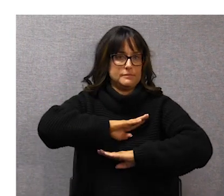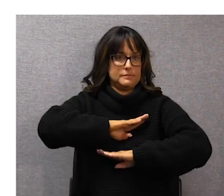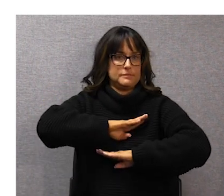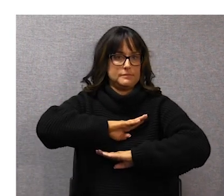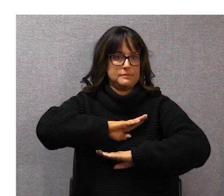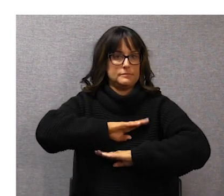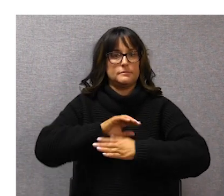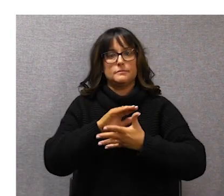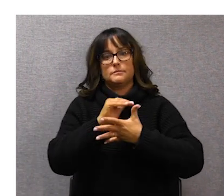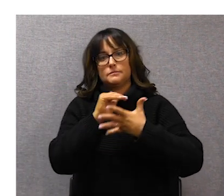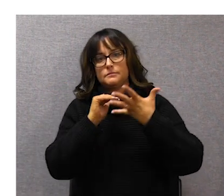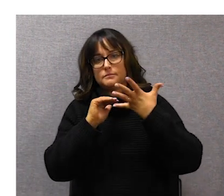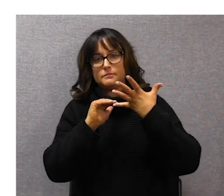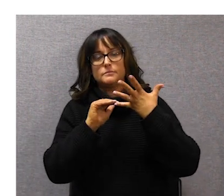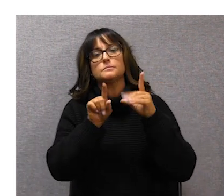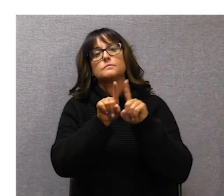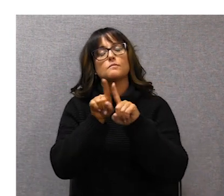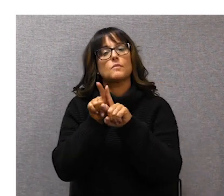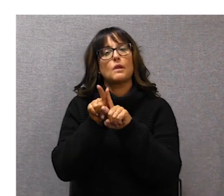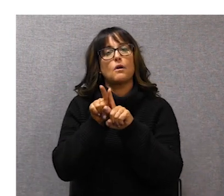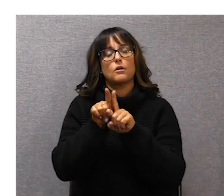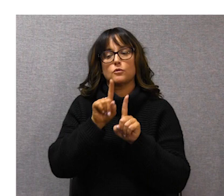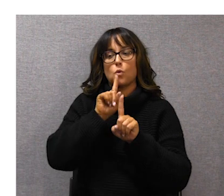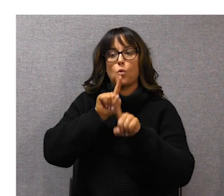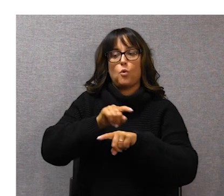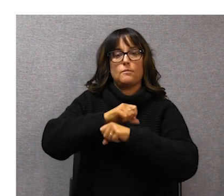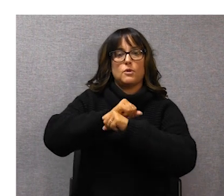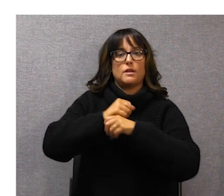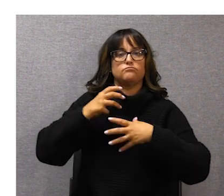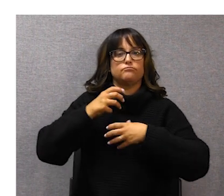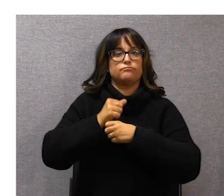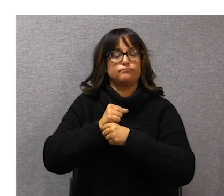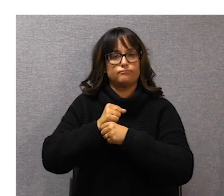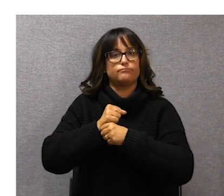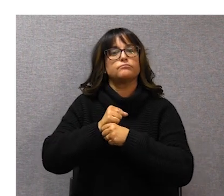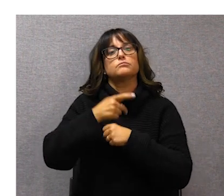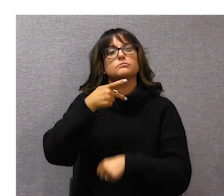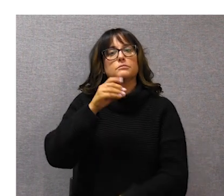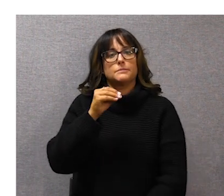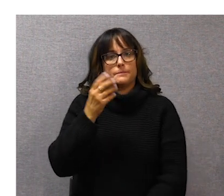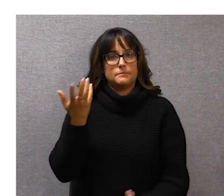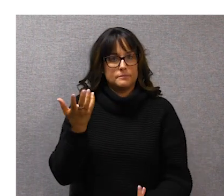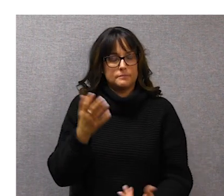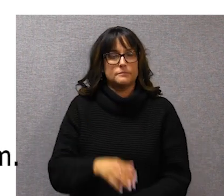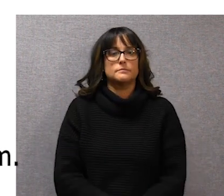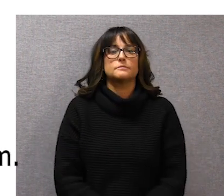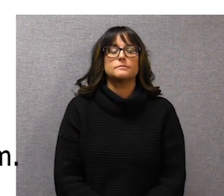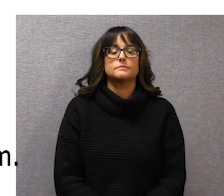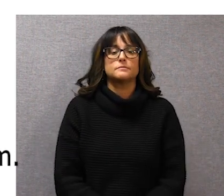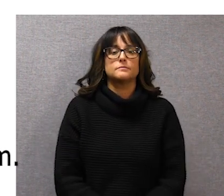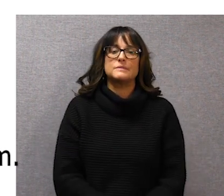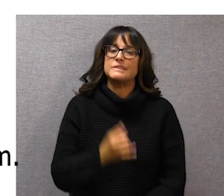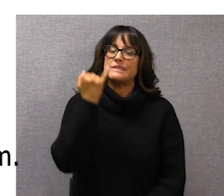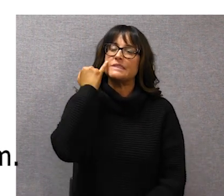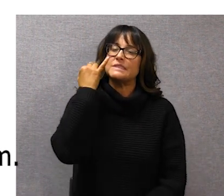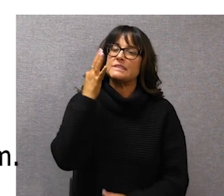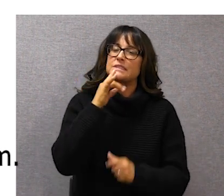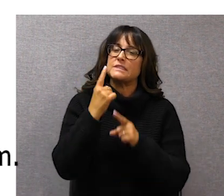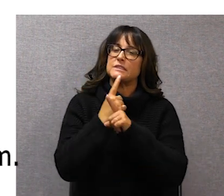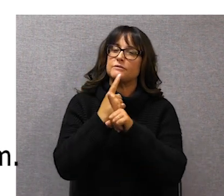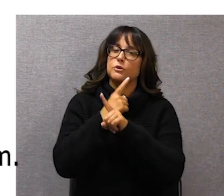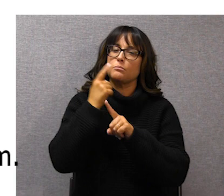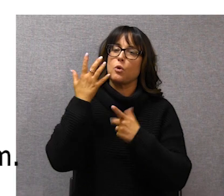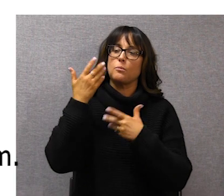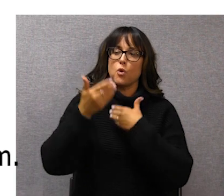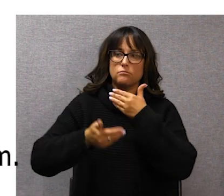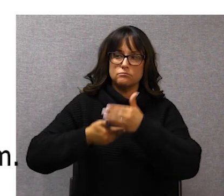need. We also are able to assist with orders of protection in the adult abuse office if that is an appropriate